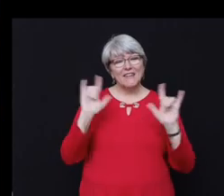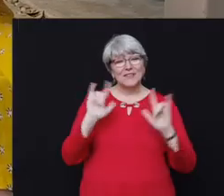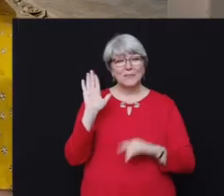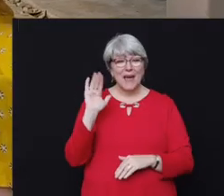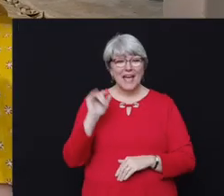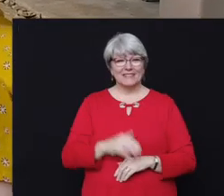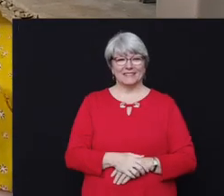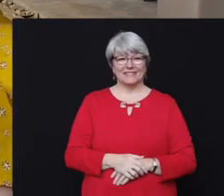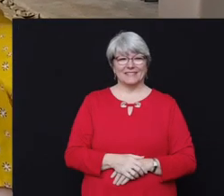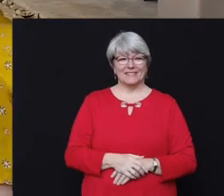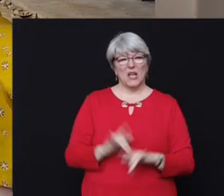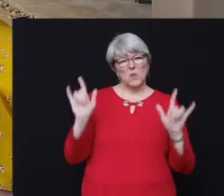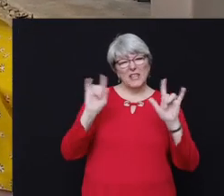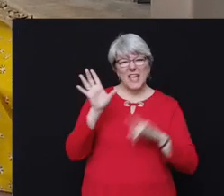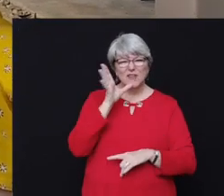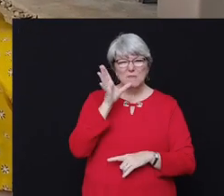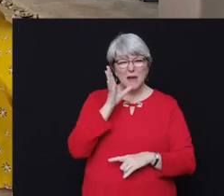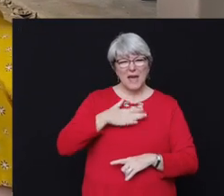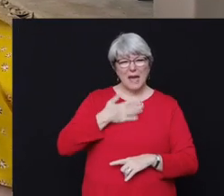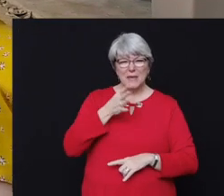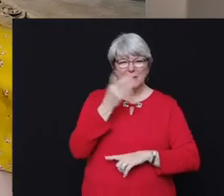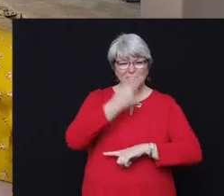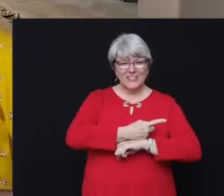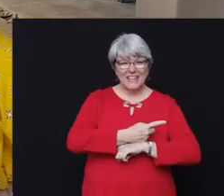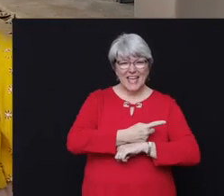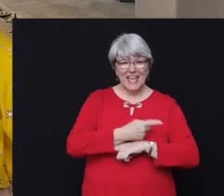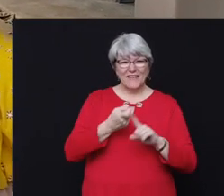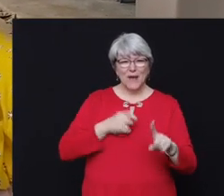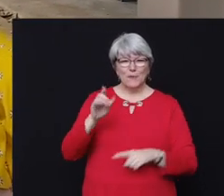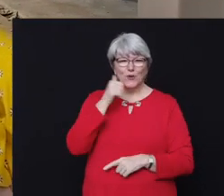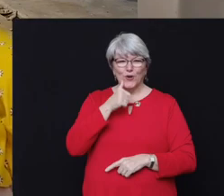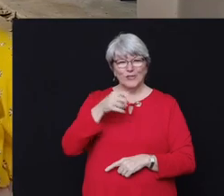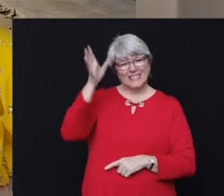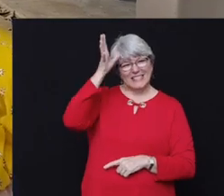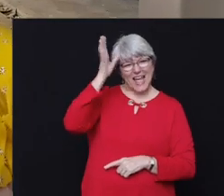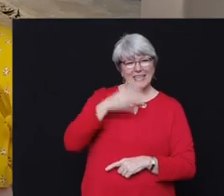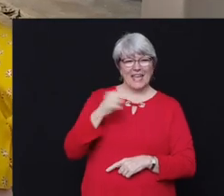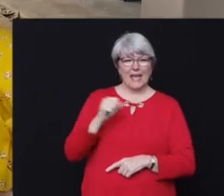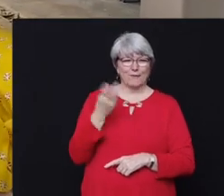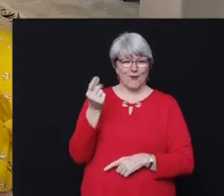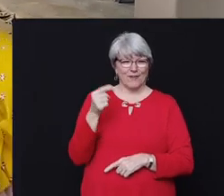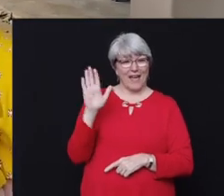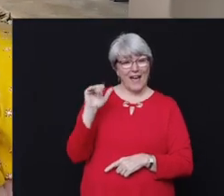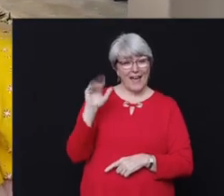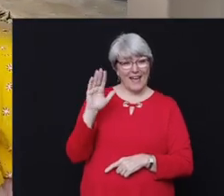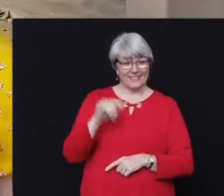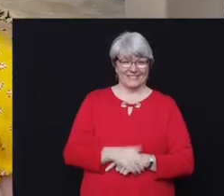Bye. We love you, Mama. Happy Mother's Day. From your girls, Daddy, and Pipes.